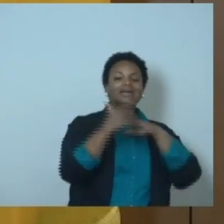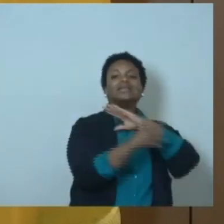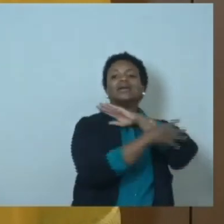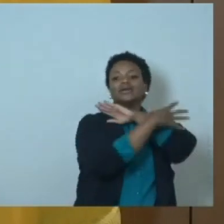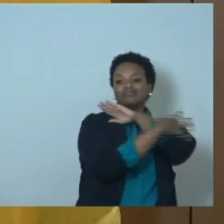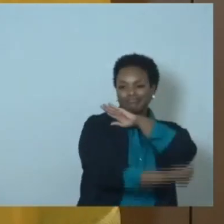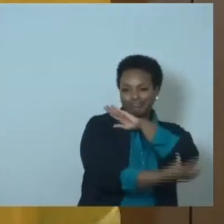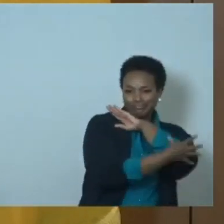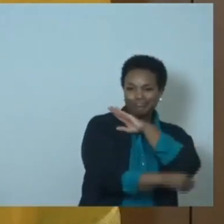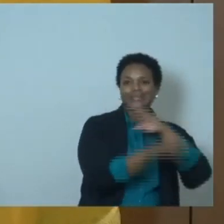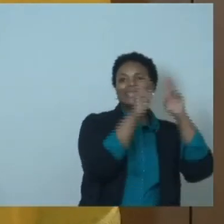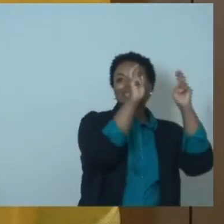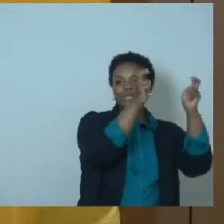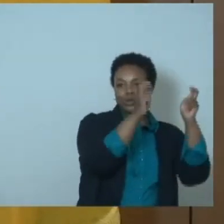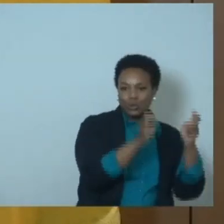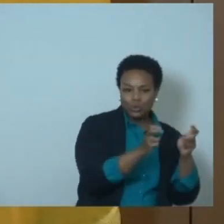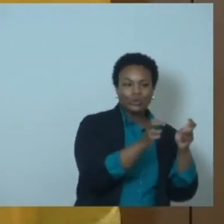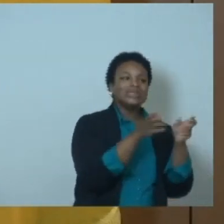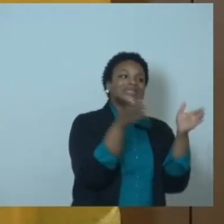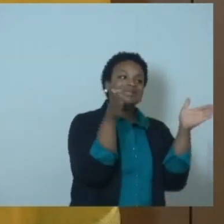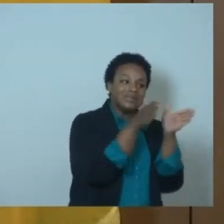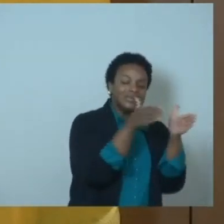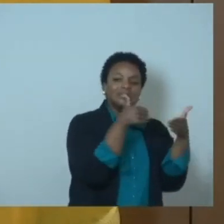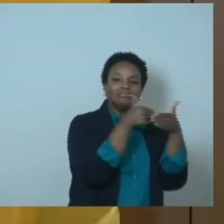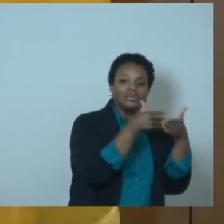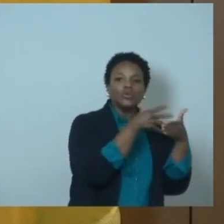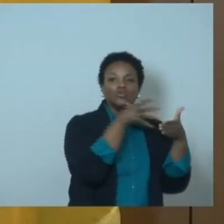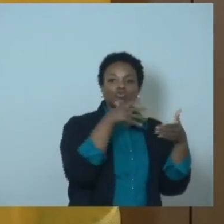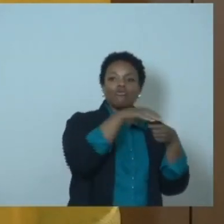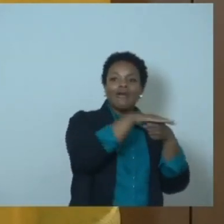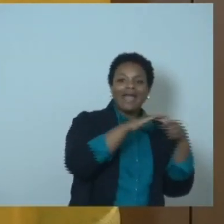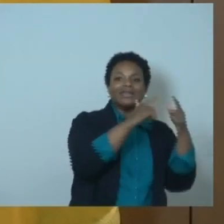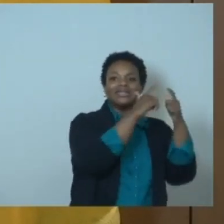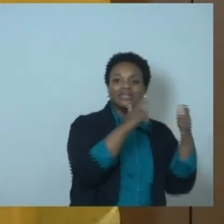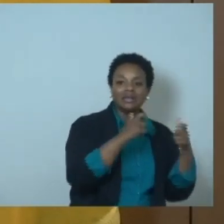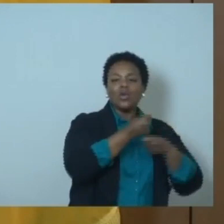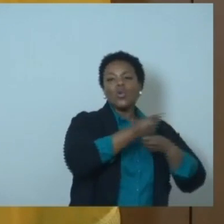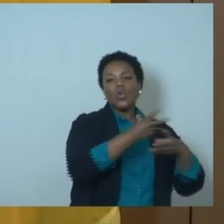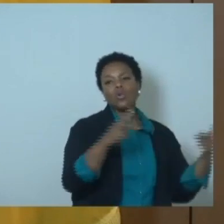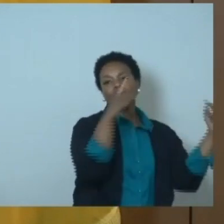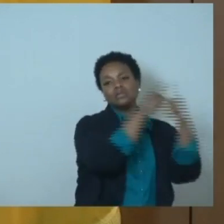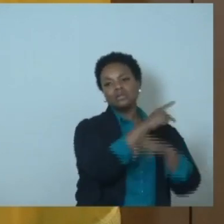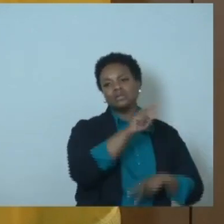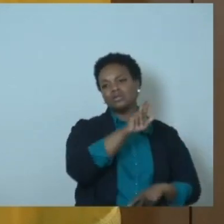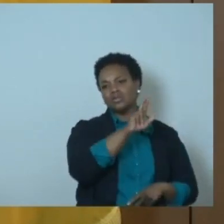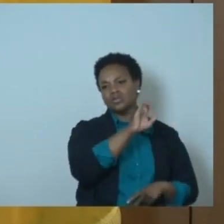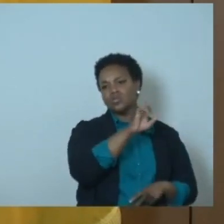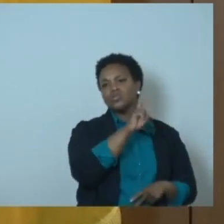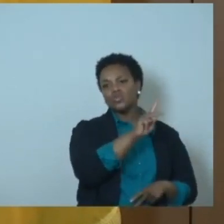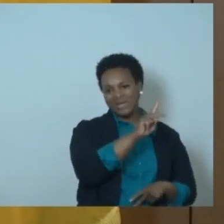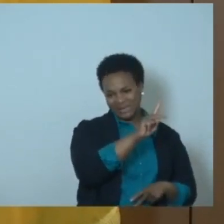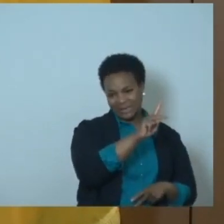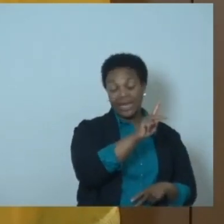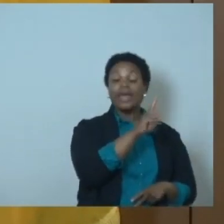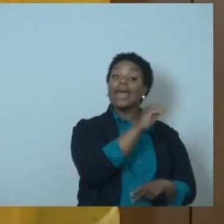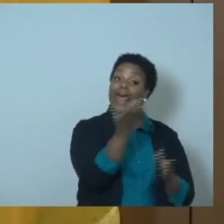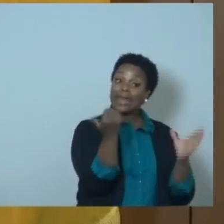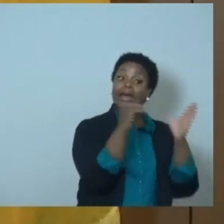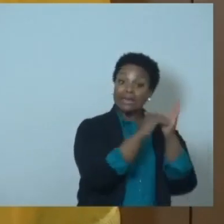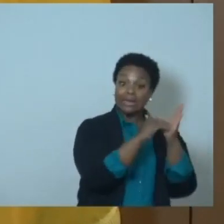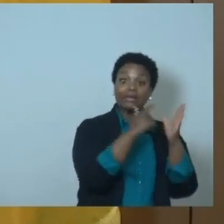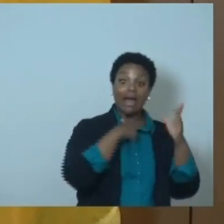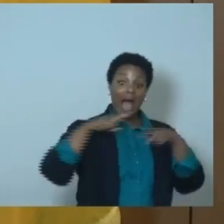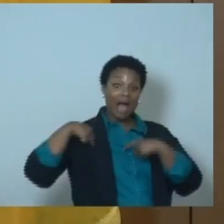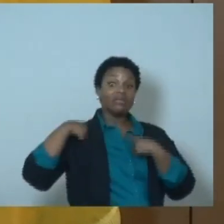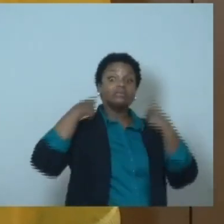issues that just create broader risk. And it's an area that we have been working diligently with